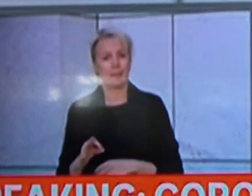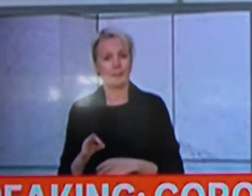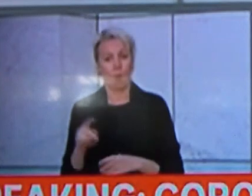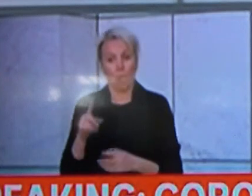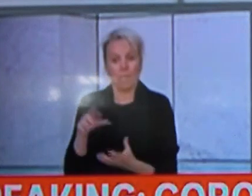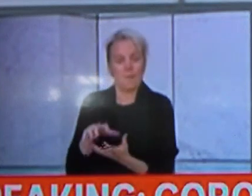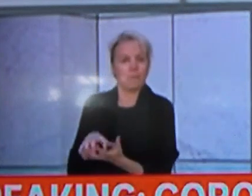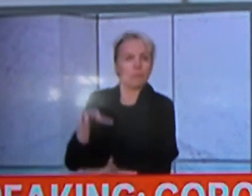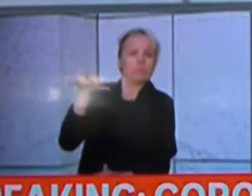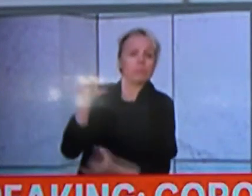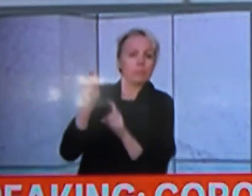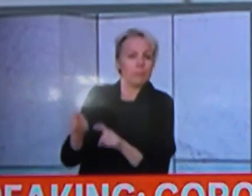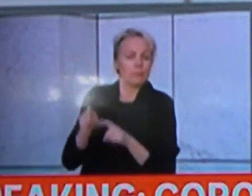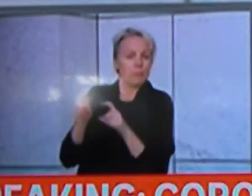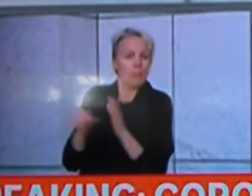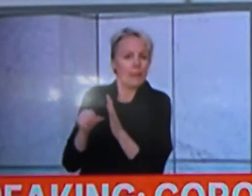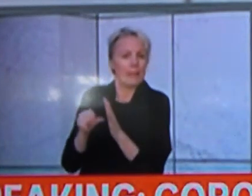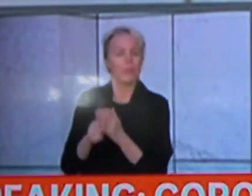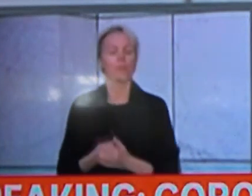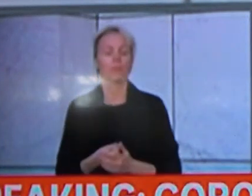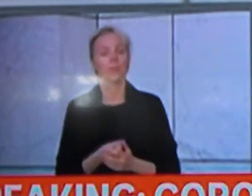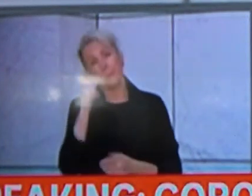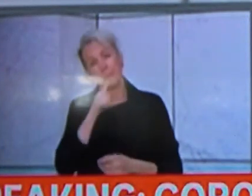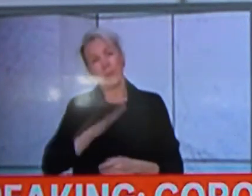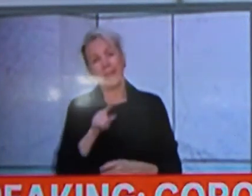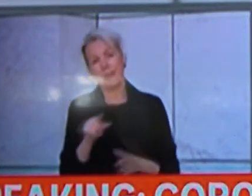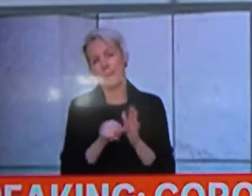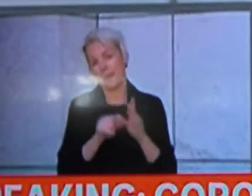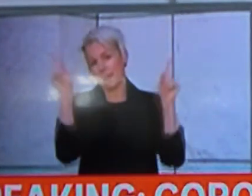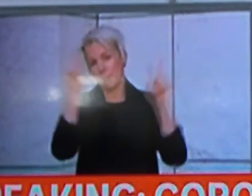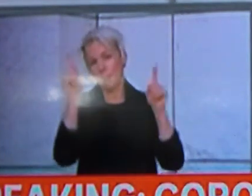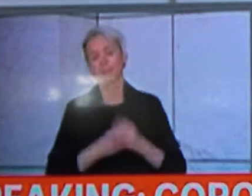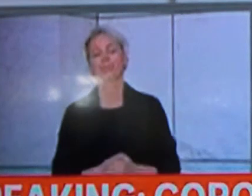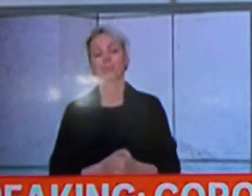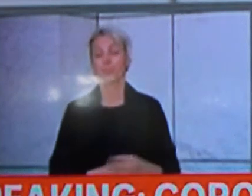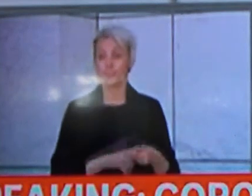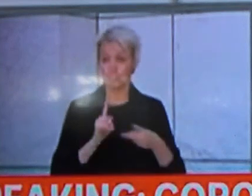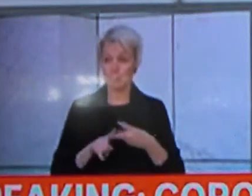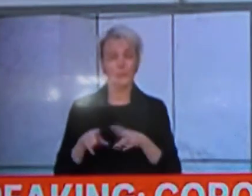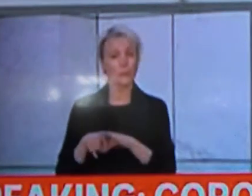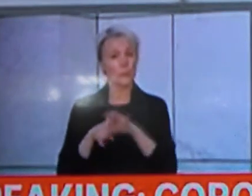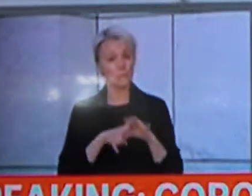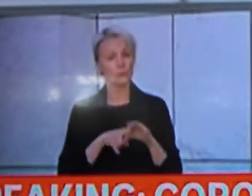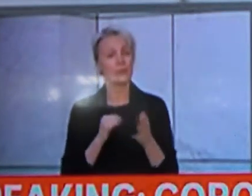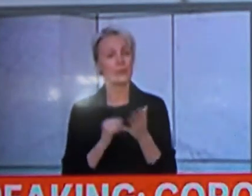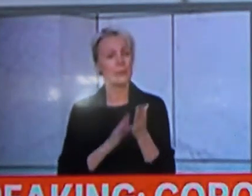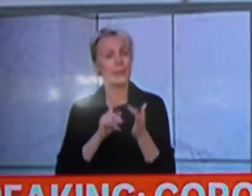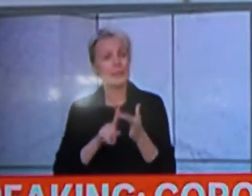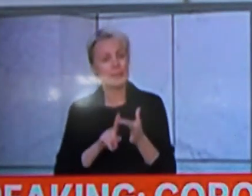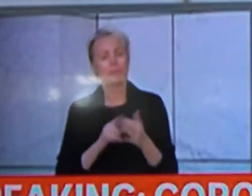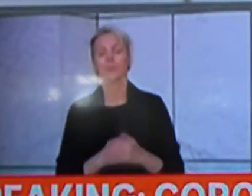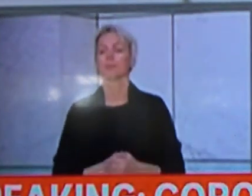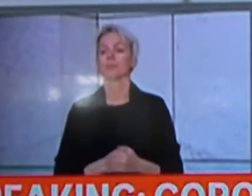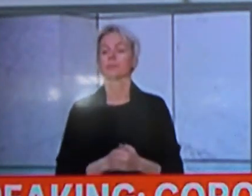this is the time they need it most. In respect to your second question, both the Prime Minister and I, as well as the Finance Minister, have said that is